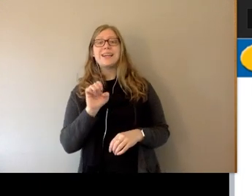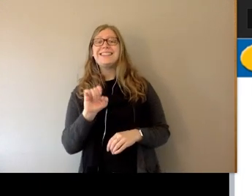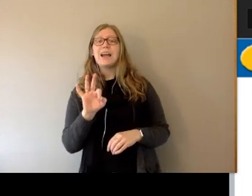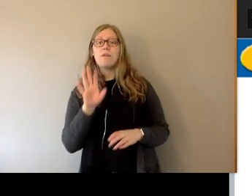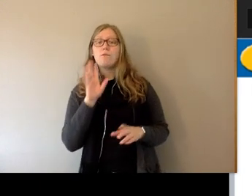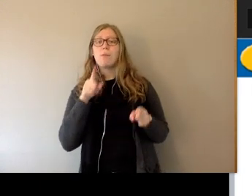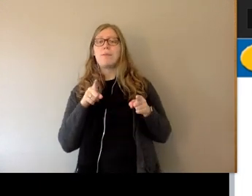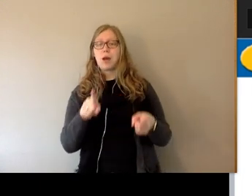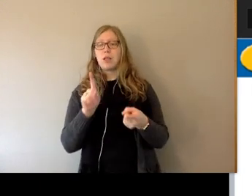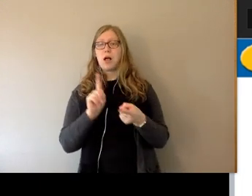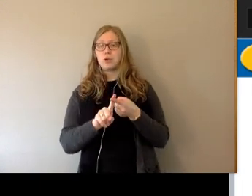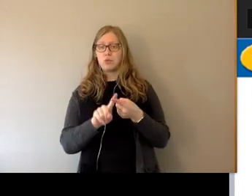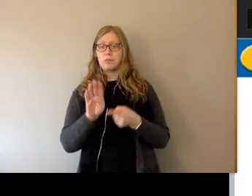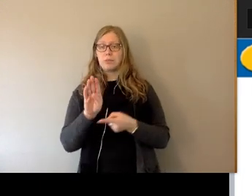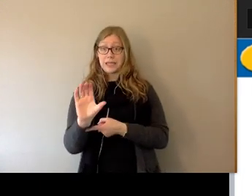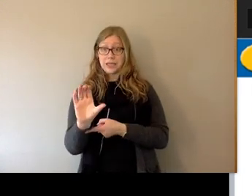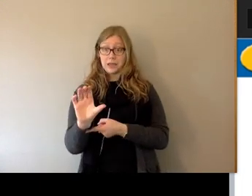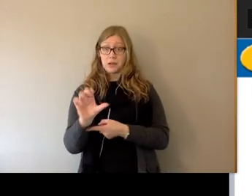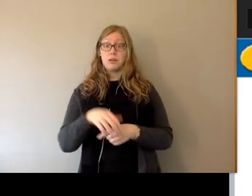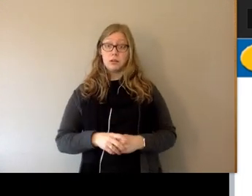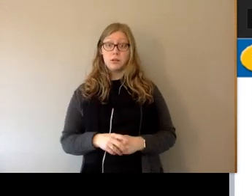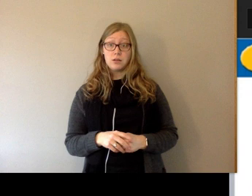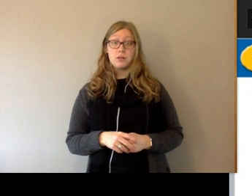CF to AF.